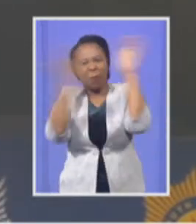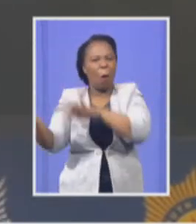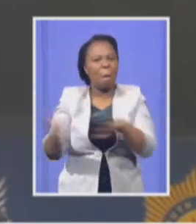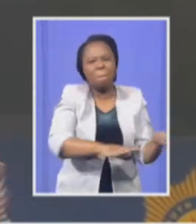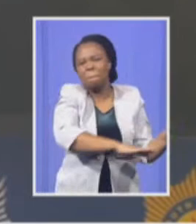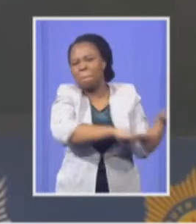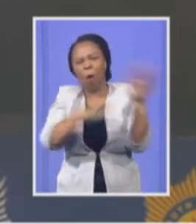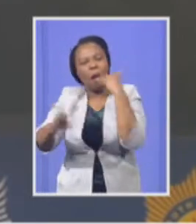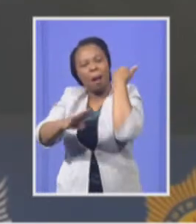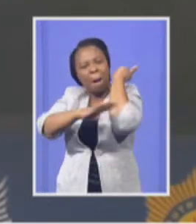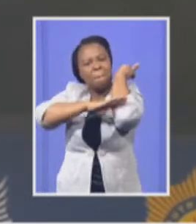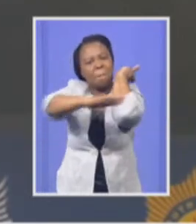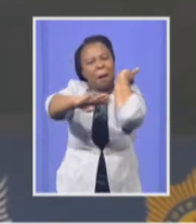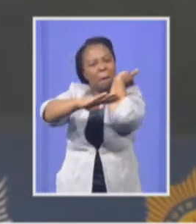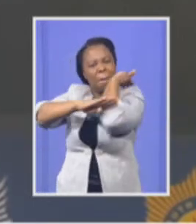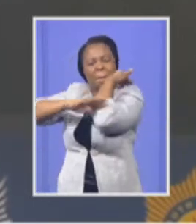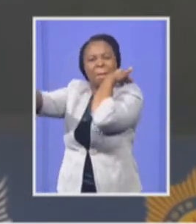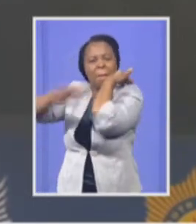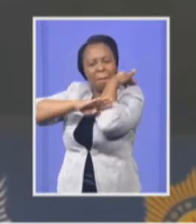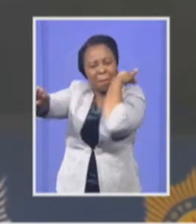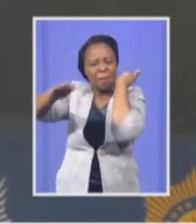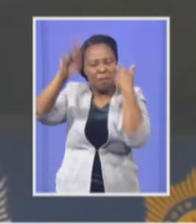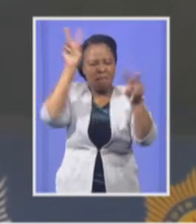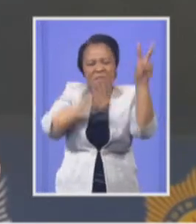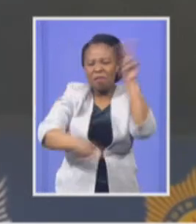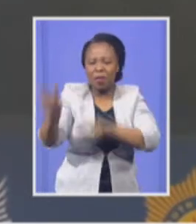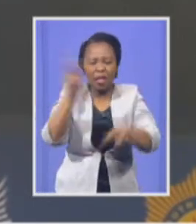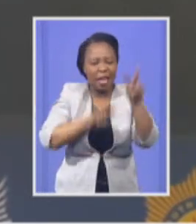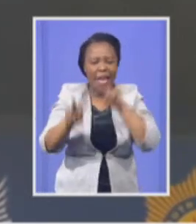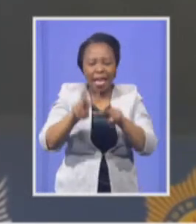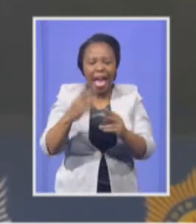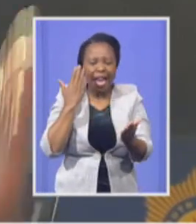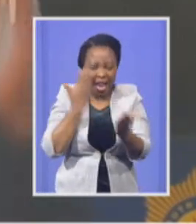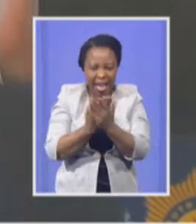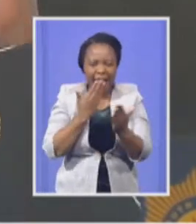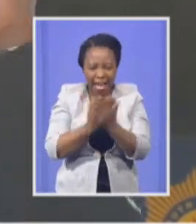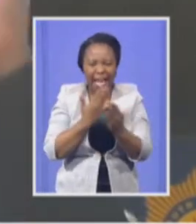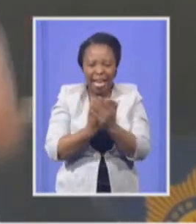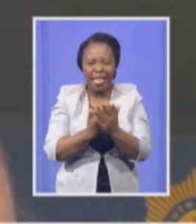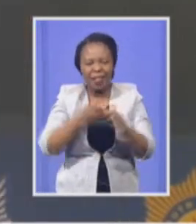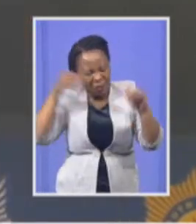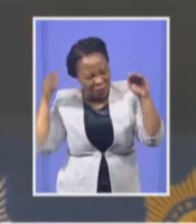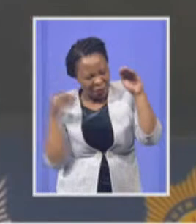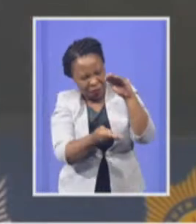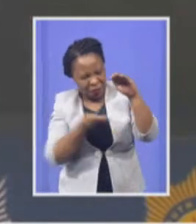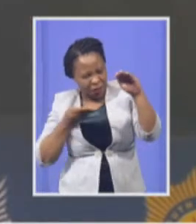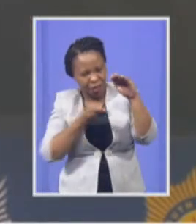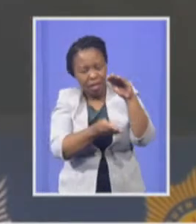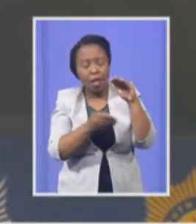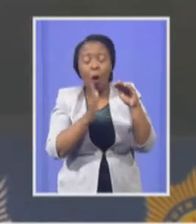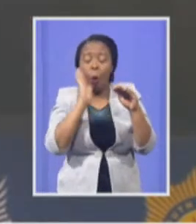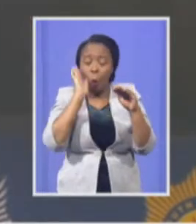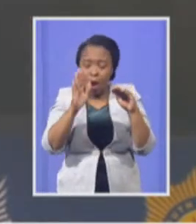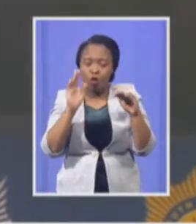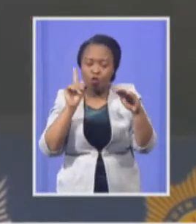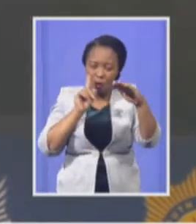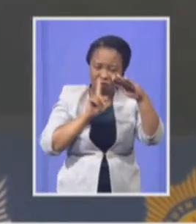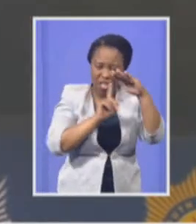mantras to mantras, nikwazi ukuthi nistand phansi kwamantras nifika ngongoze